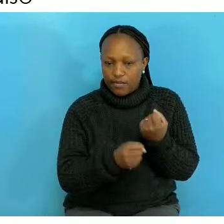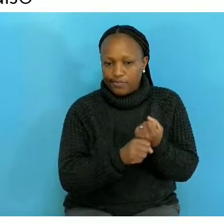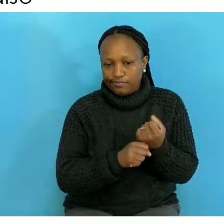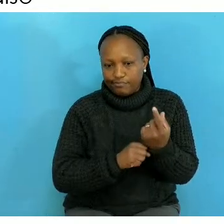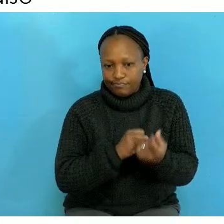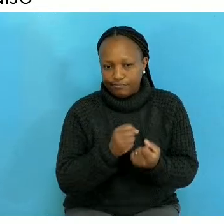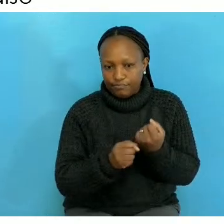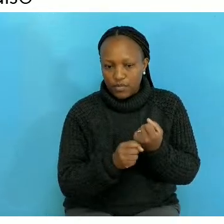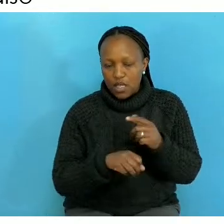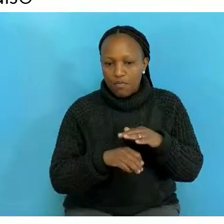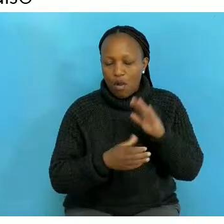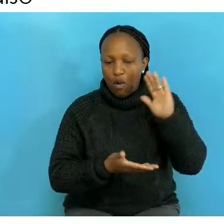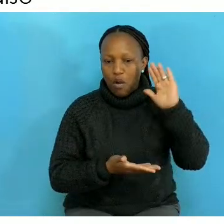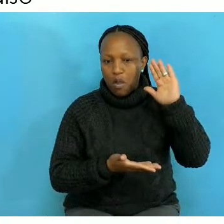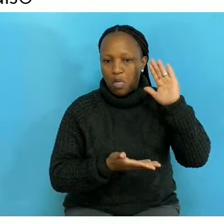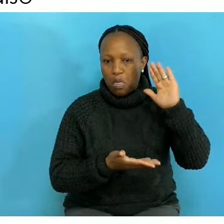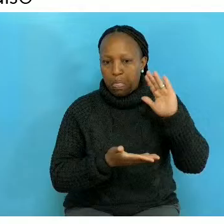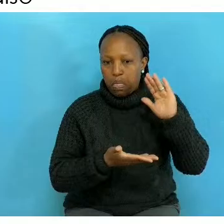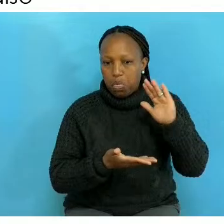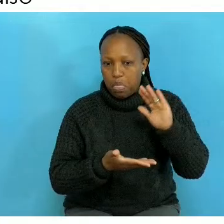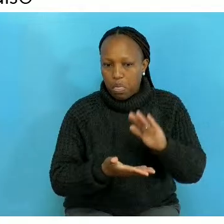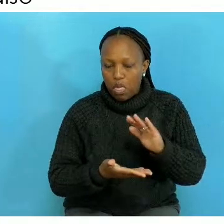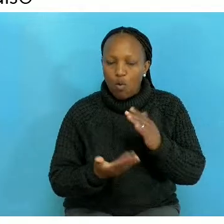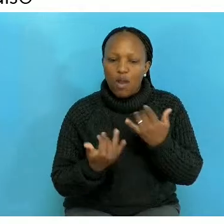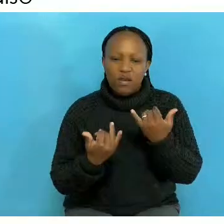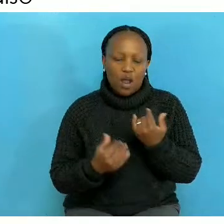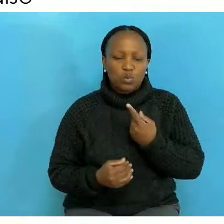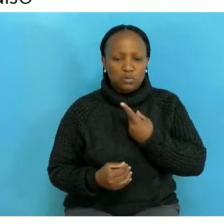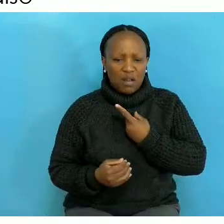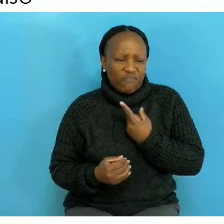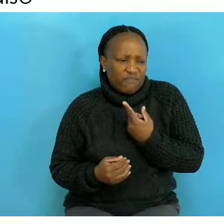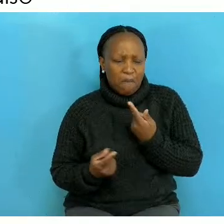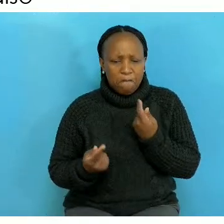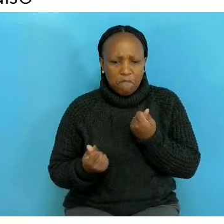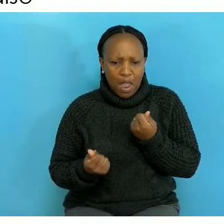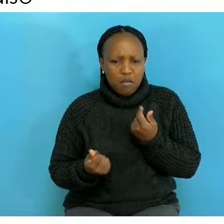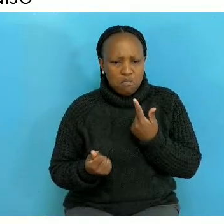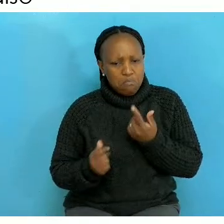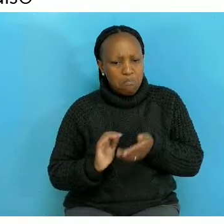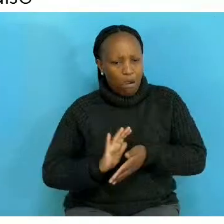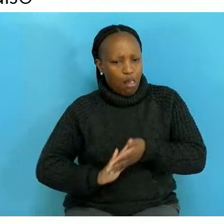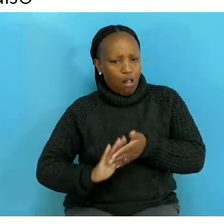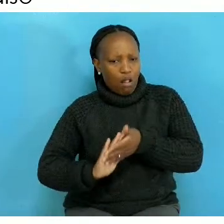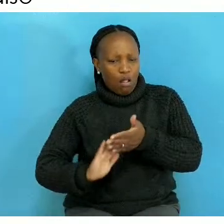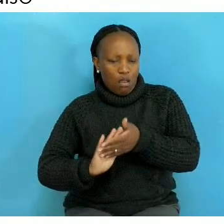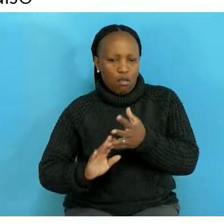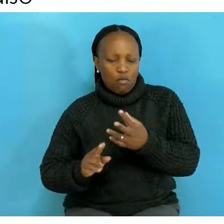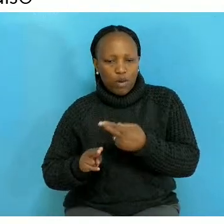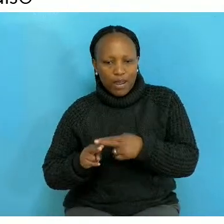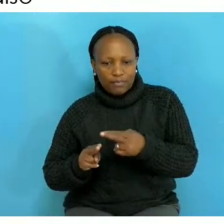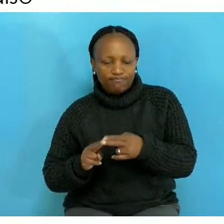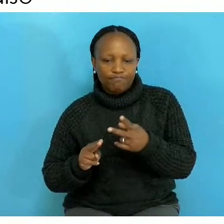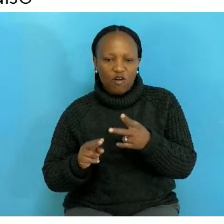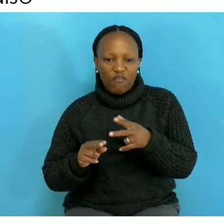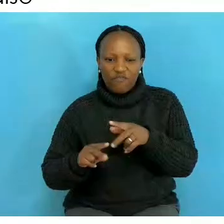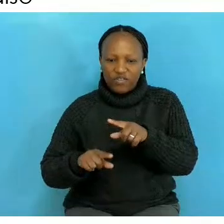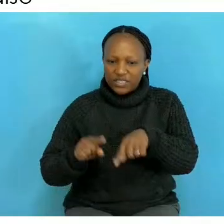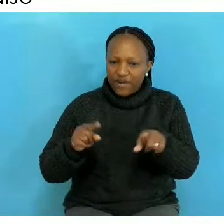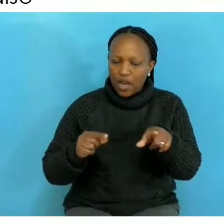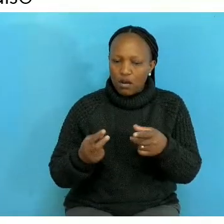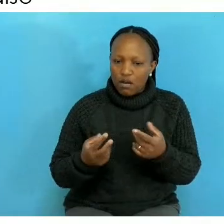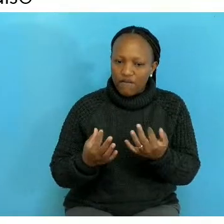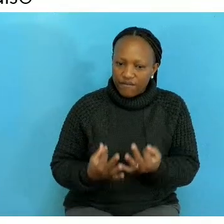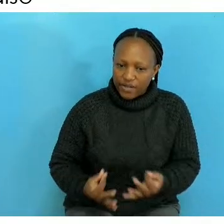are becoming self-sustainable and are able to raise funds through the rental of the facilities that have